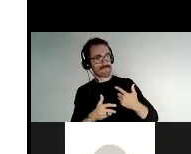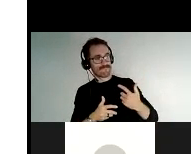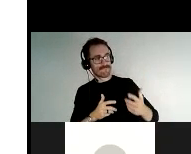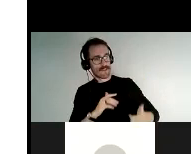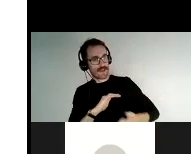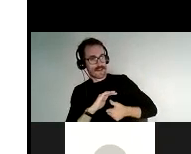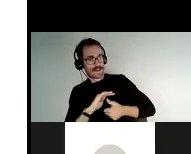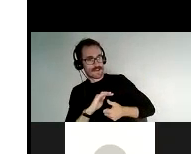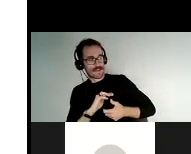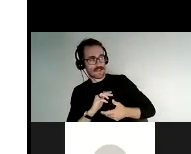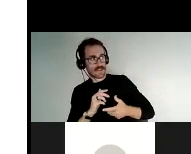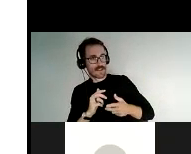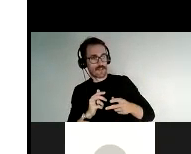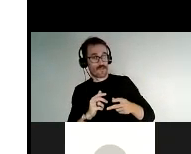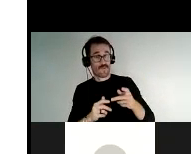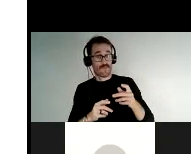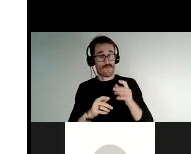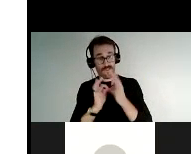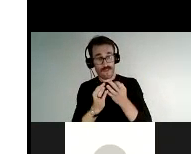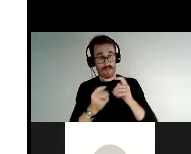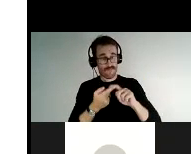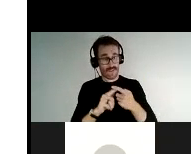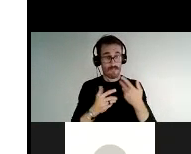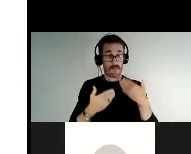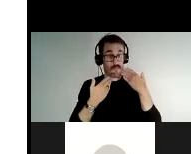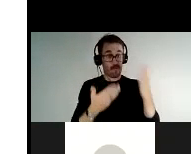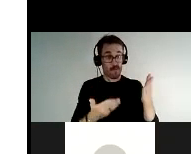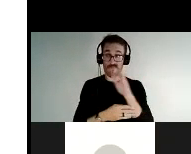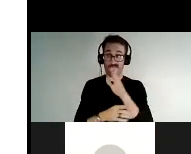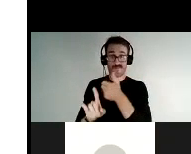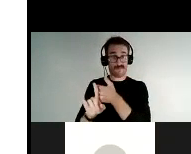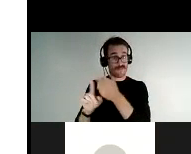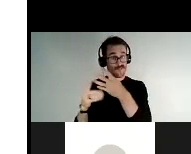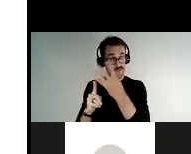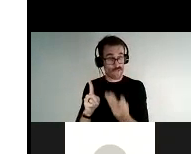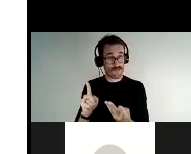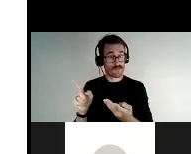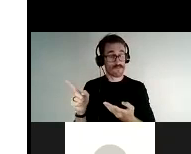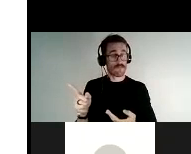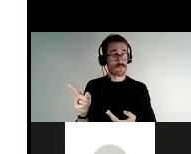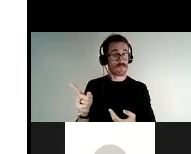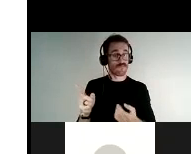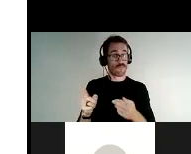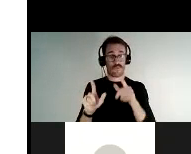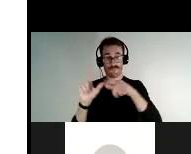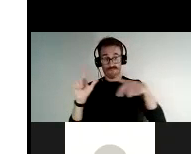members, may not even know that they're LGBT. And then even if they are